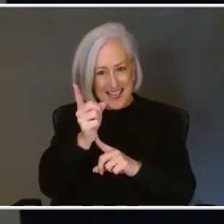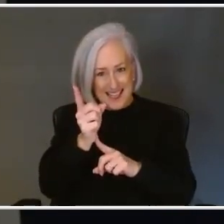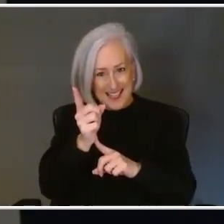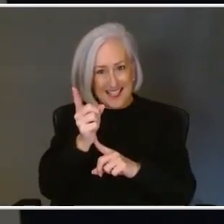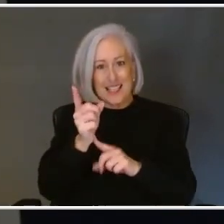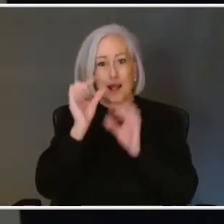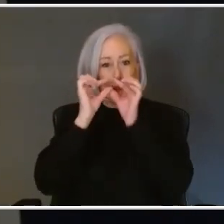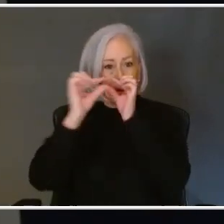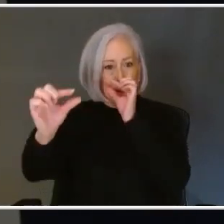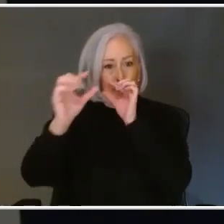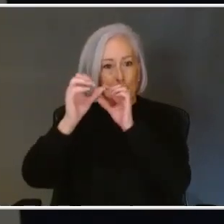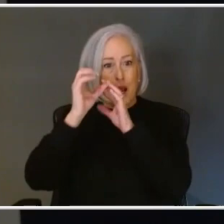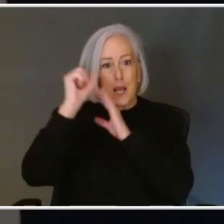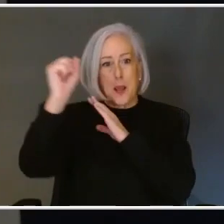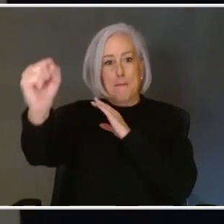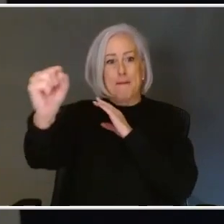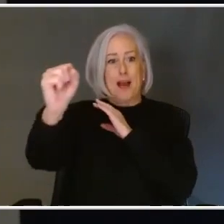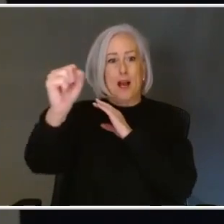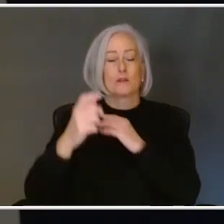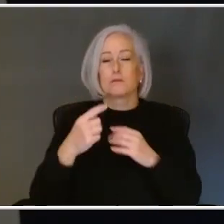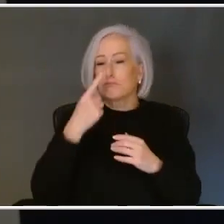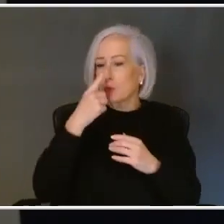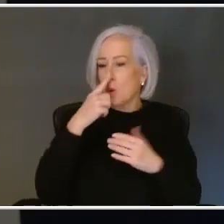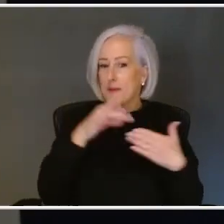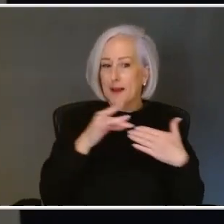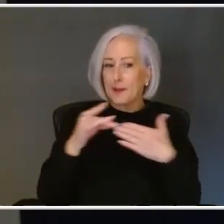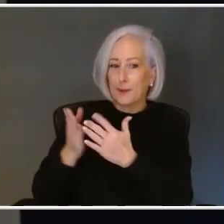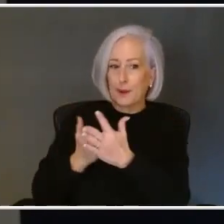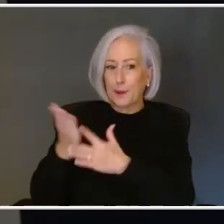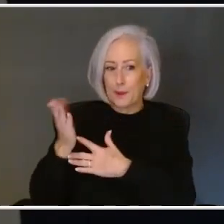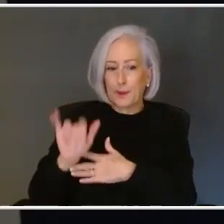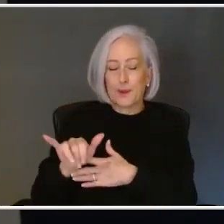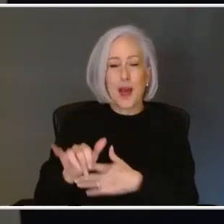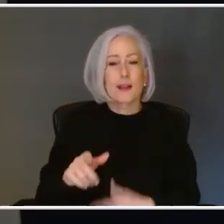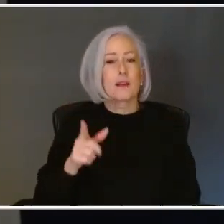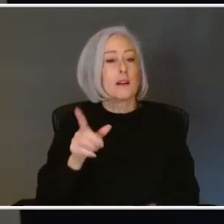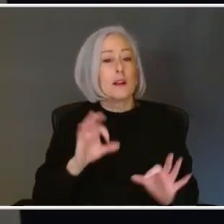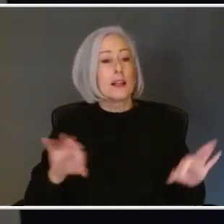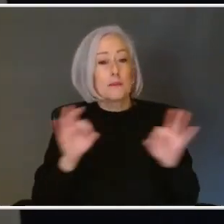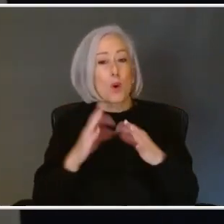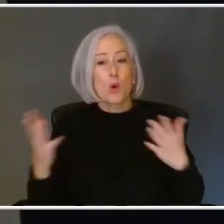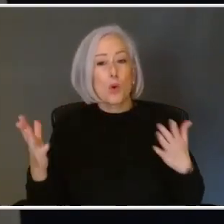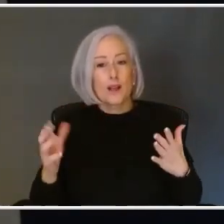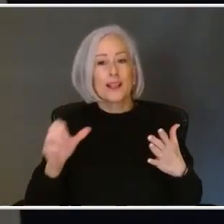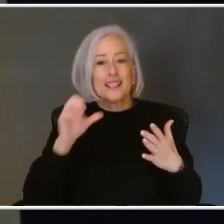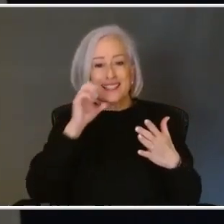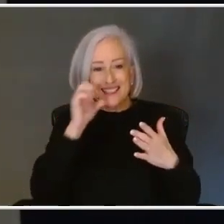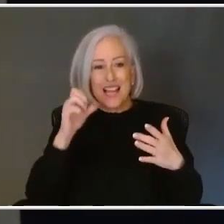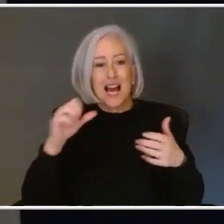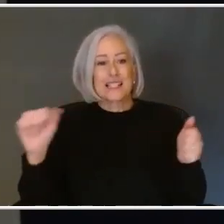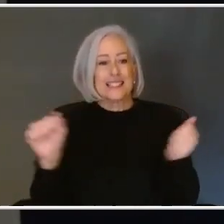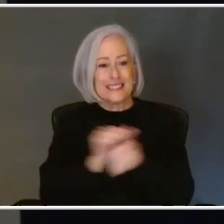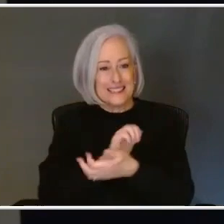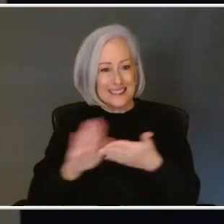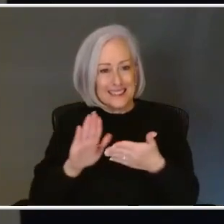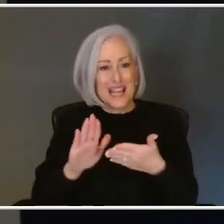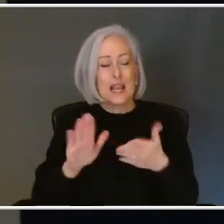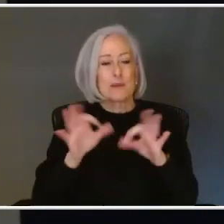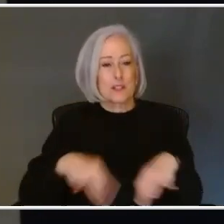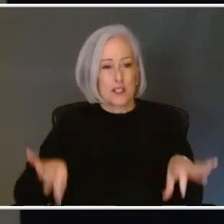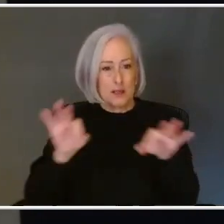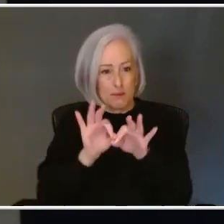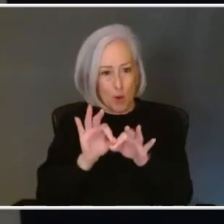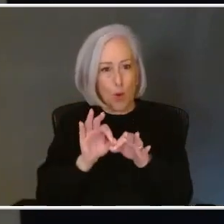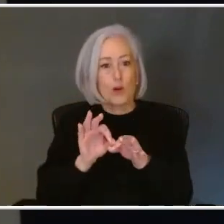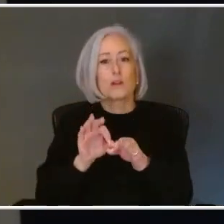through it. Well, the key was making sure that we don't traumatize those critical vessels on the way out, because you see that the skewer has